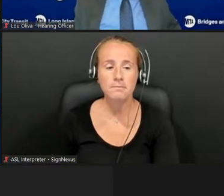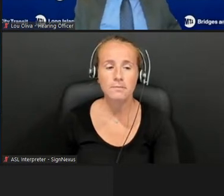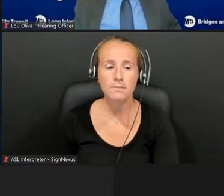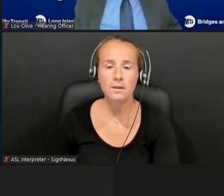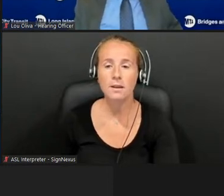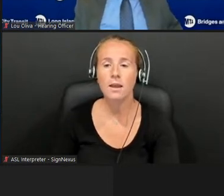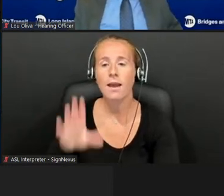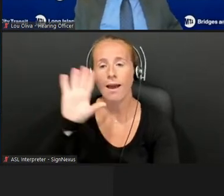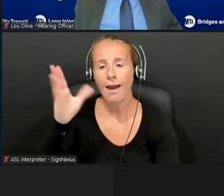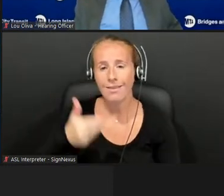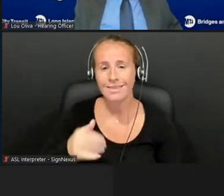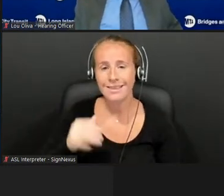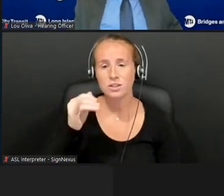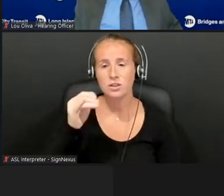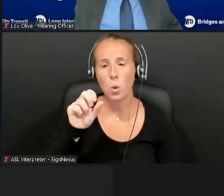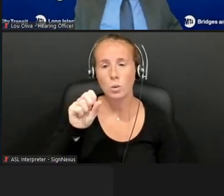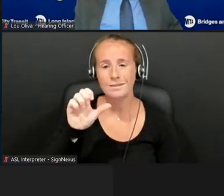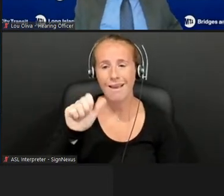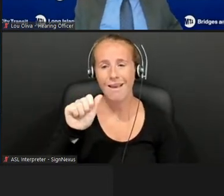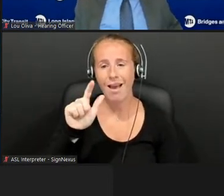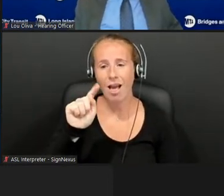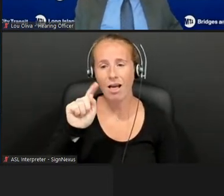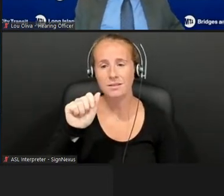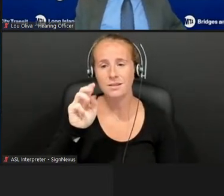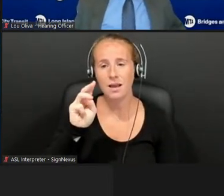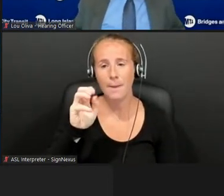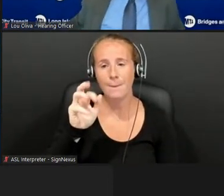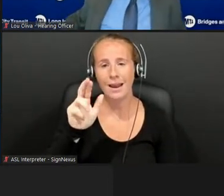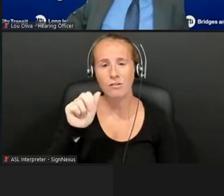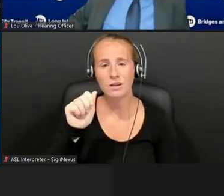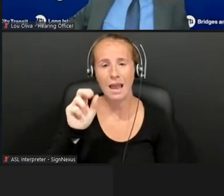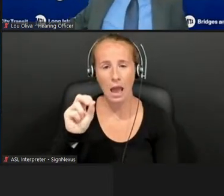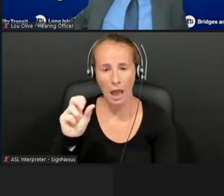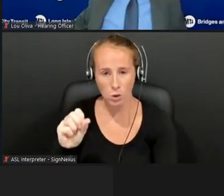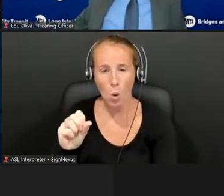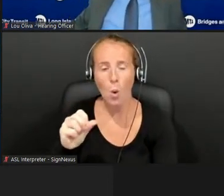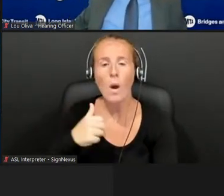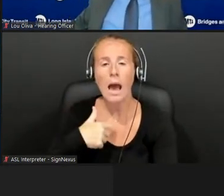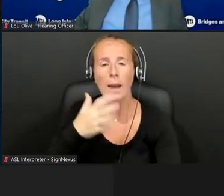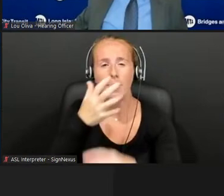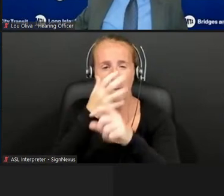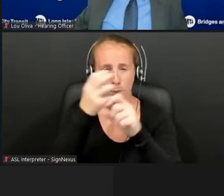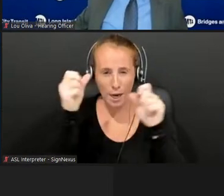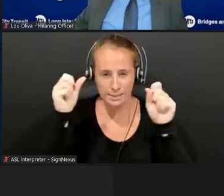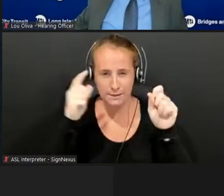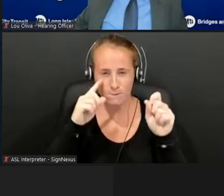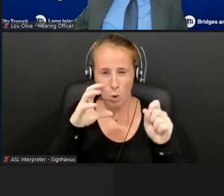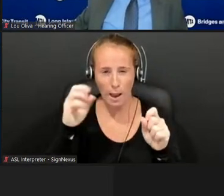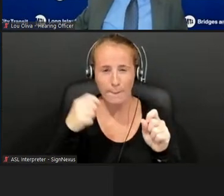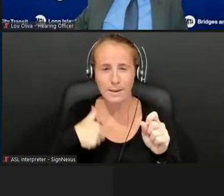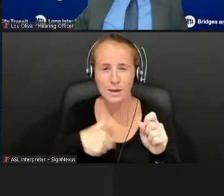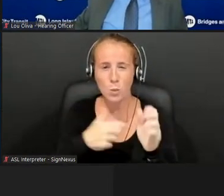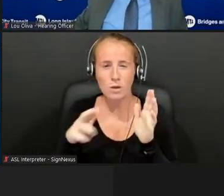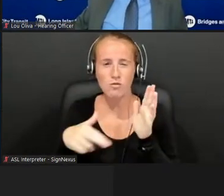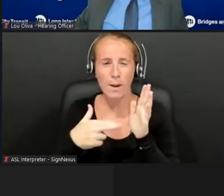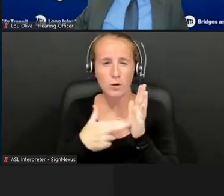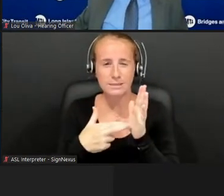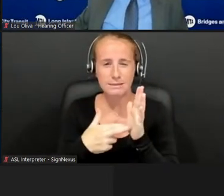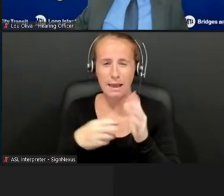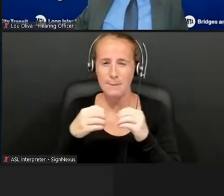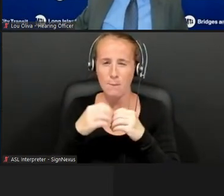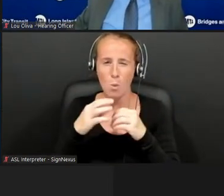my name is Jose altamarano I am a the president of every base owners we represent over 150